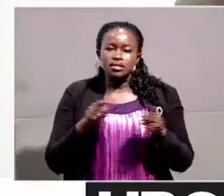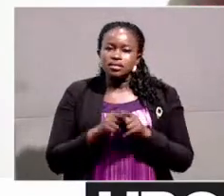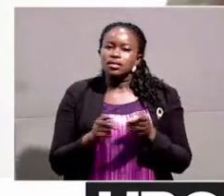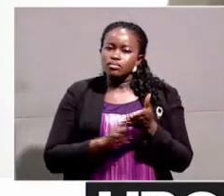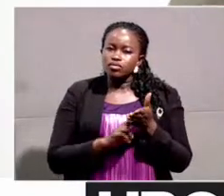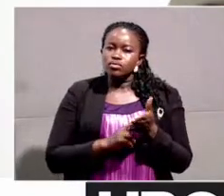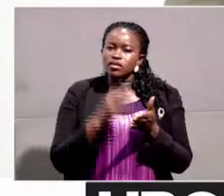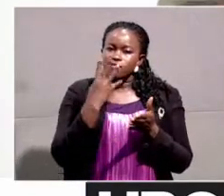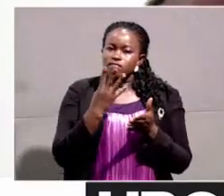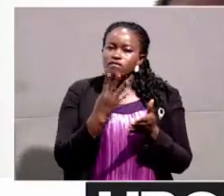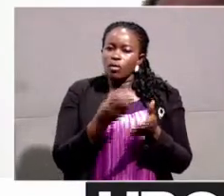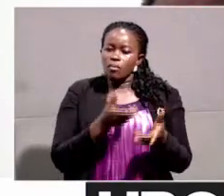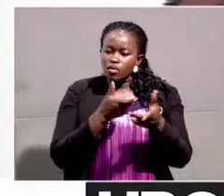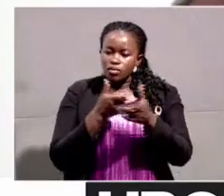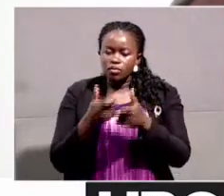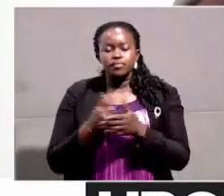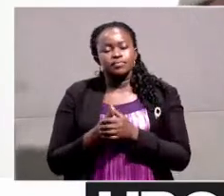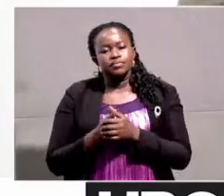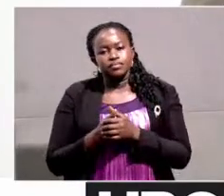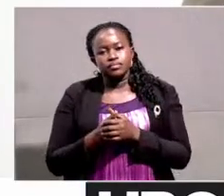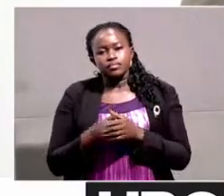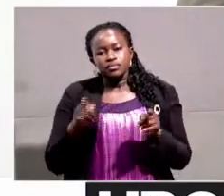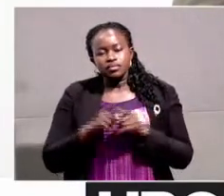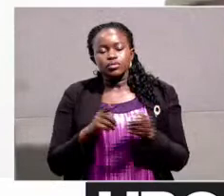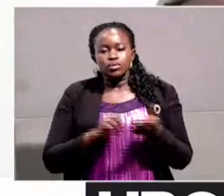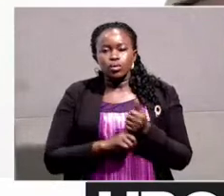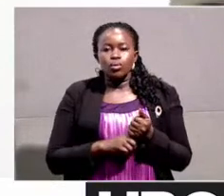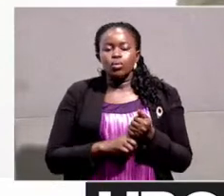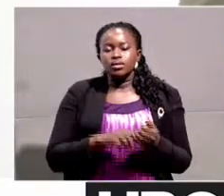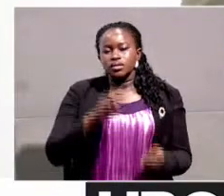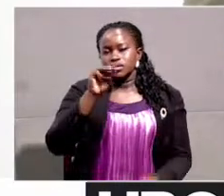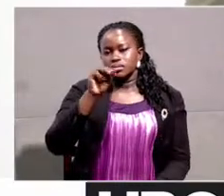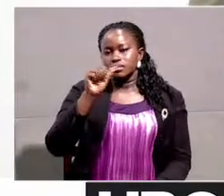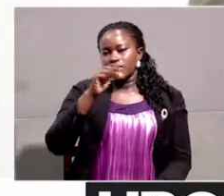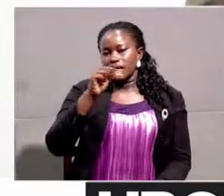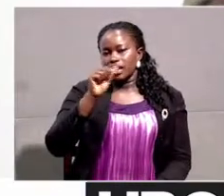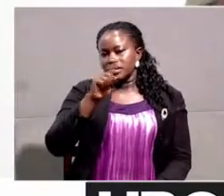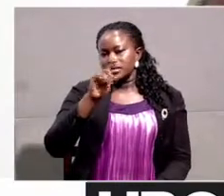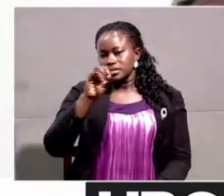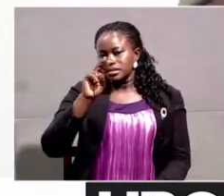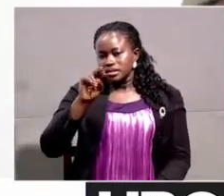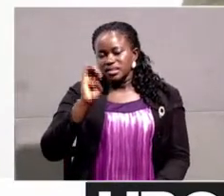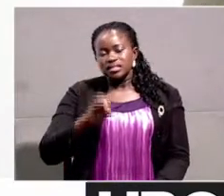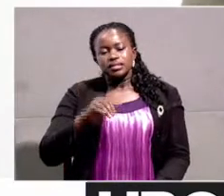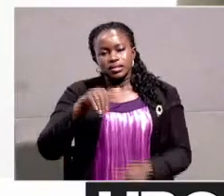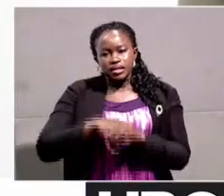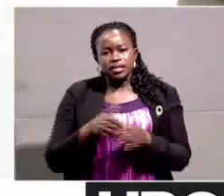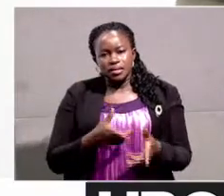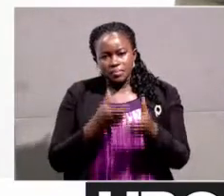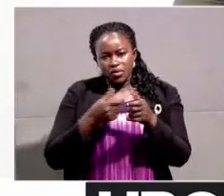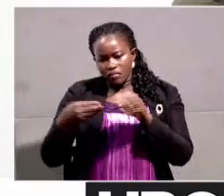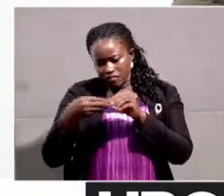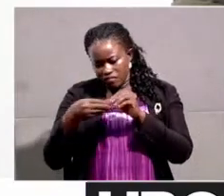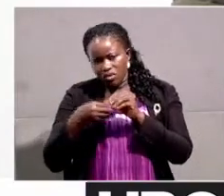ammunitions that were in, so we got an empty magazine. We got the ignition key for the Isuzu Elf truck,